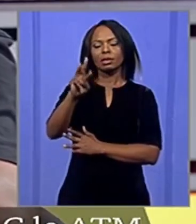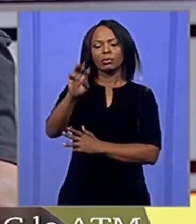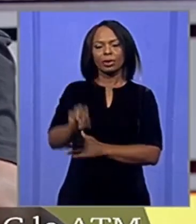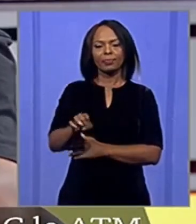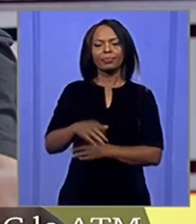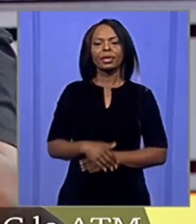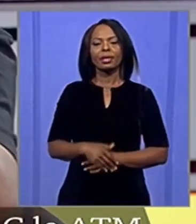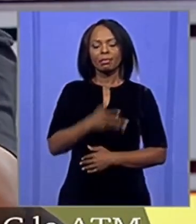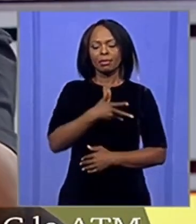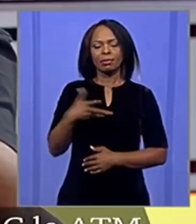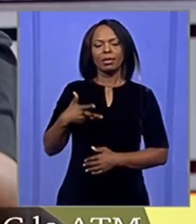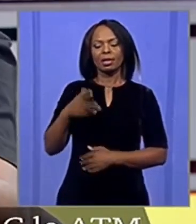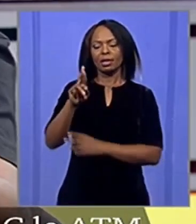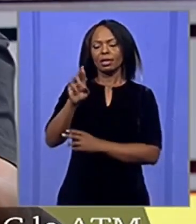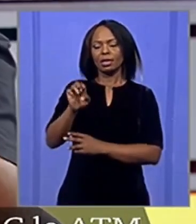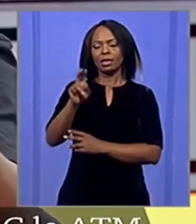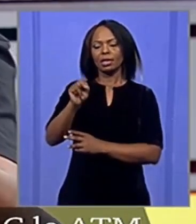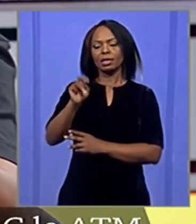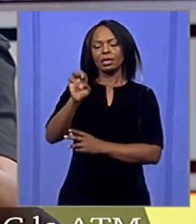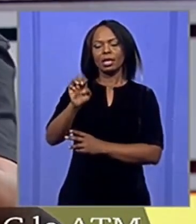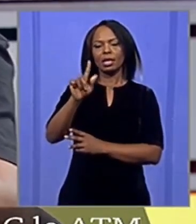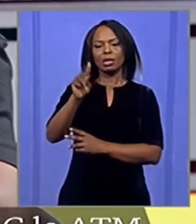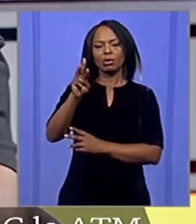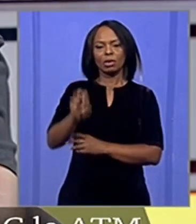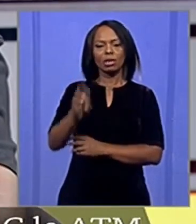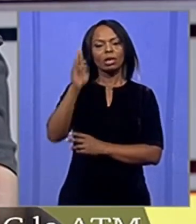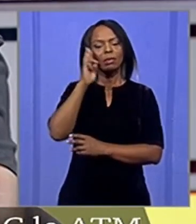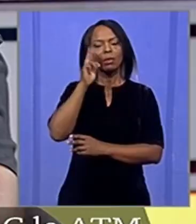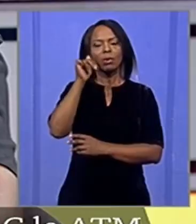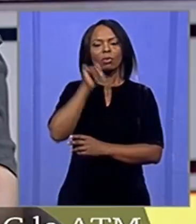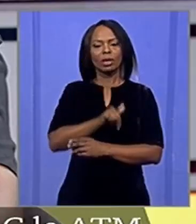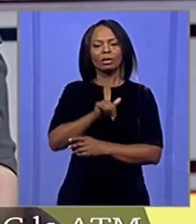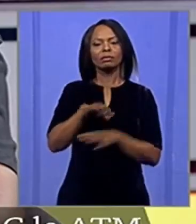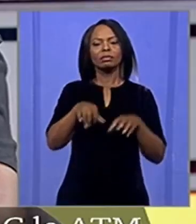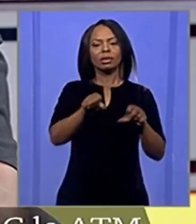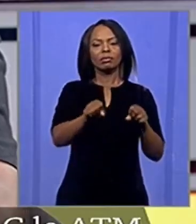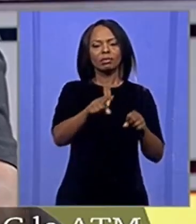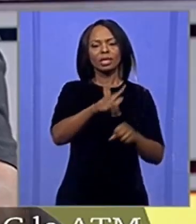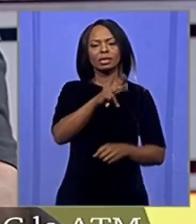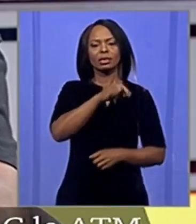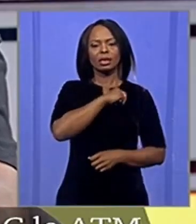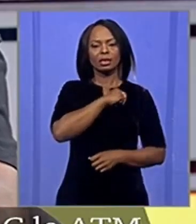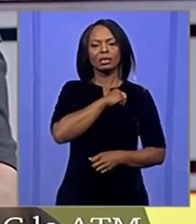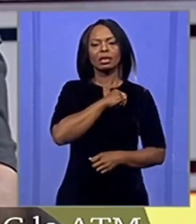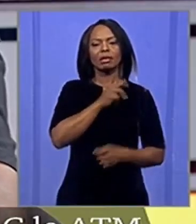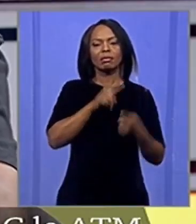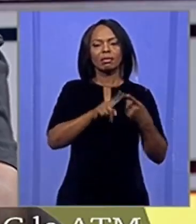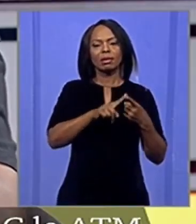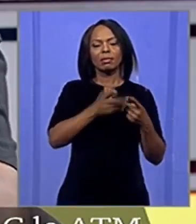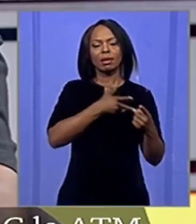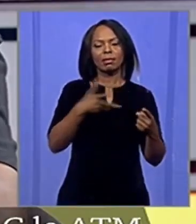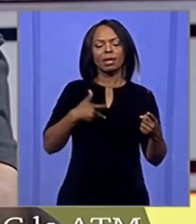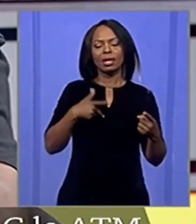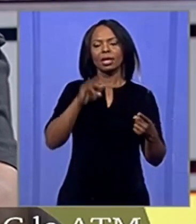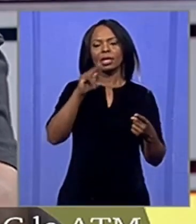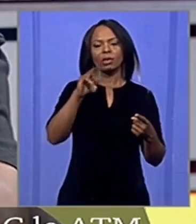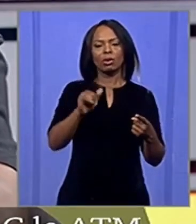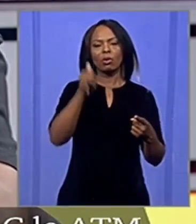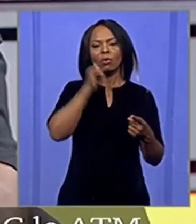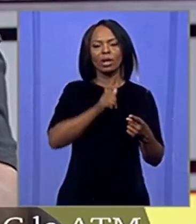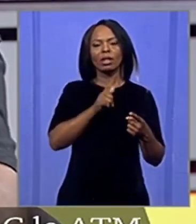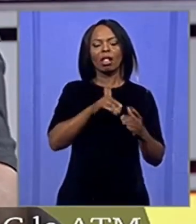Mam Renelo. You remember when we disbanded KZN, we sent Buiseni and Mam Renelo Mashavela to go and rebuild